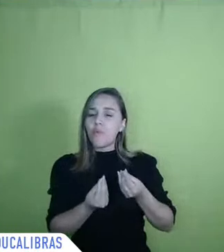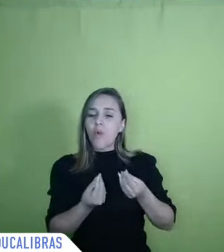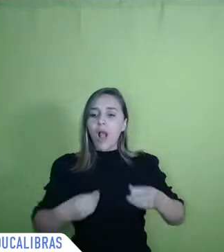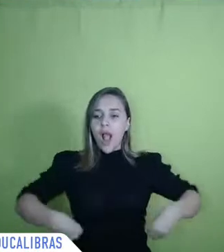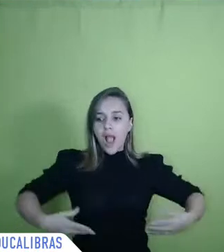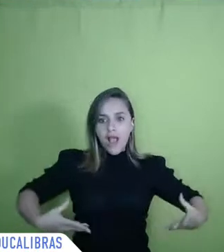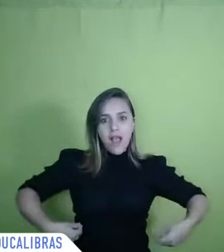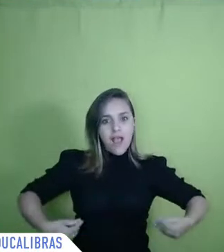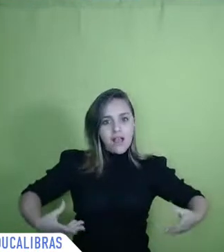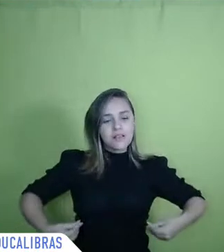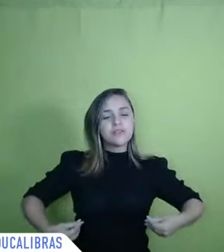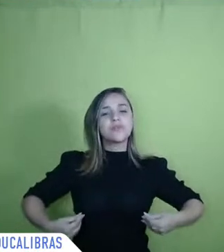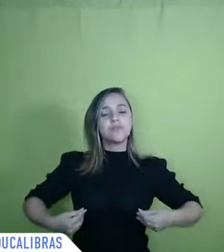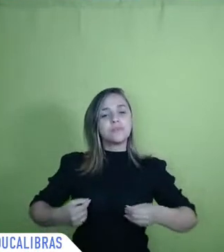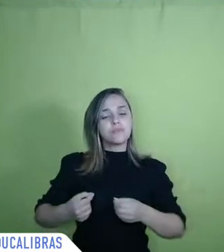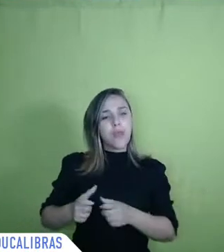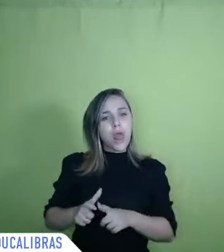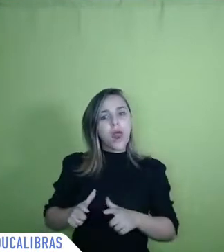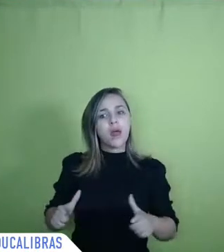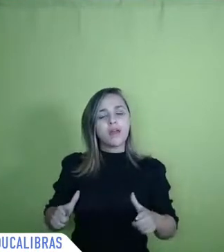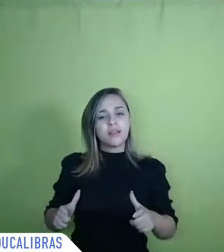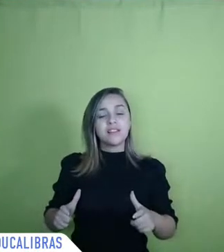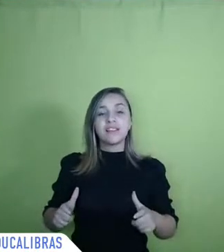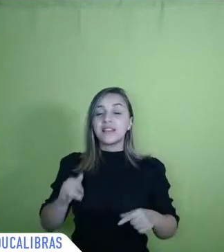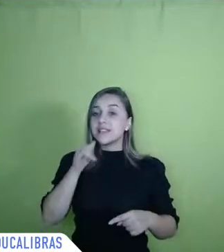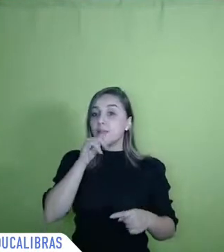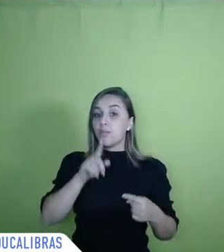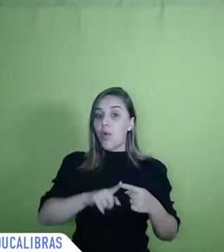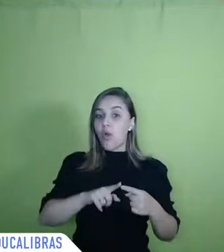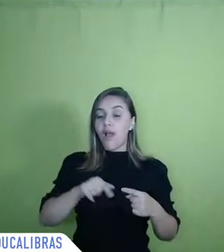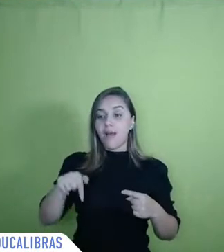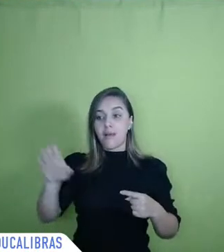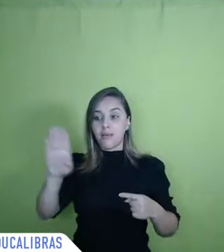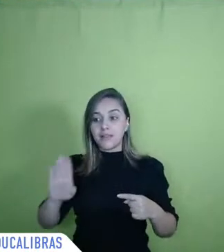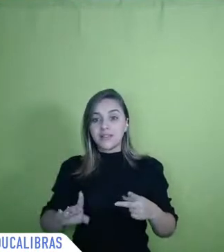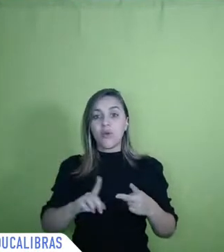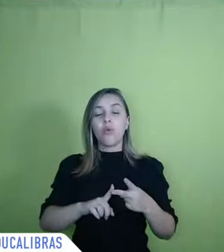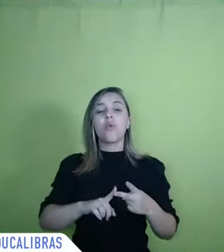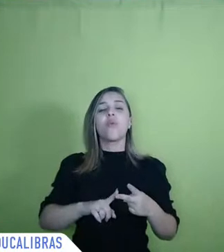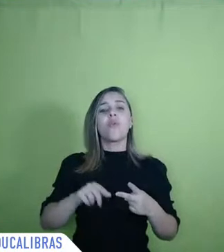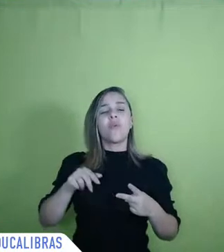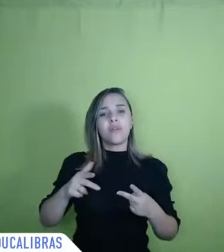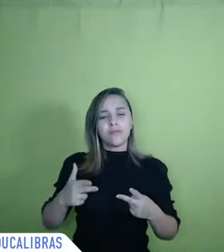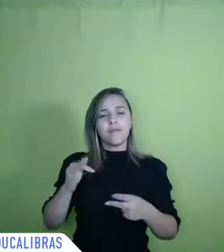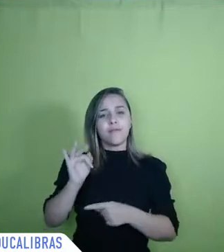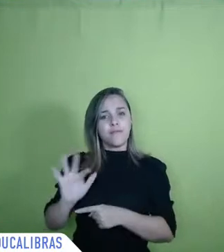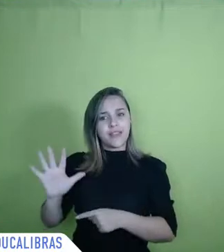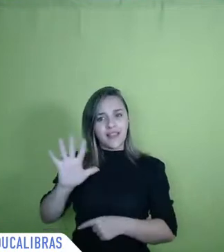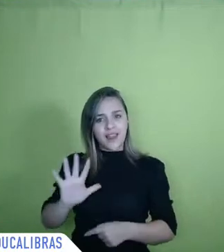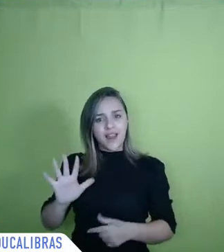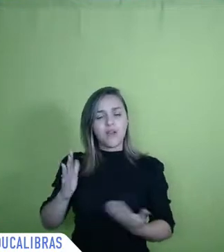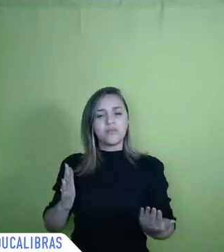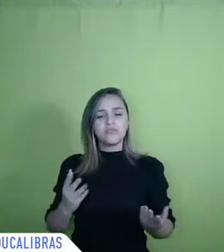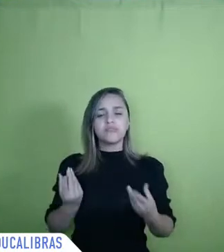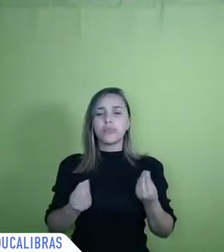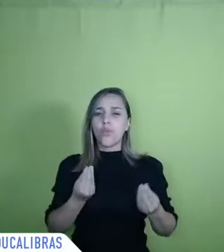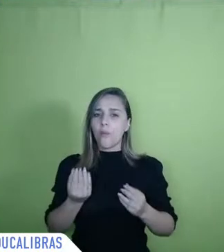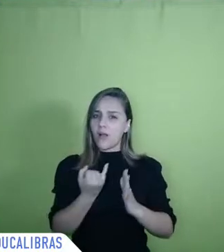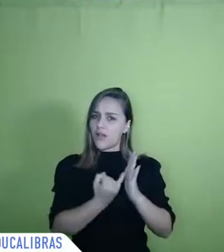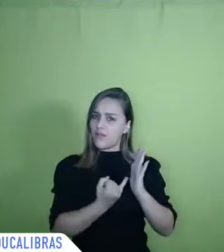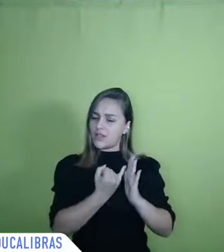I can only increase expenses at national federal level depending